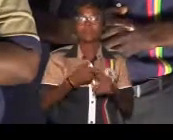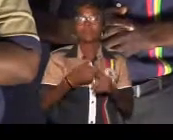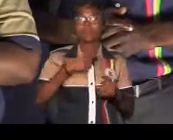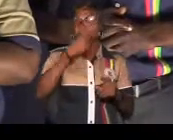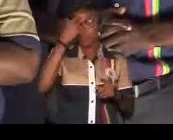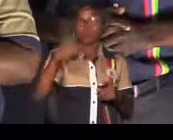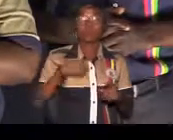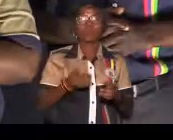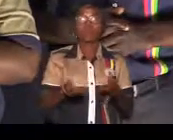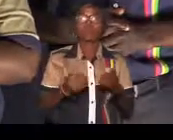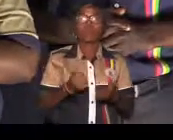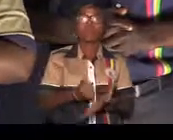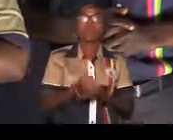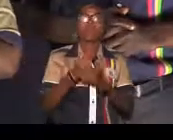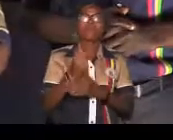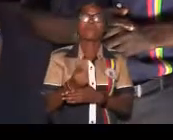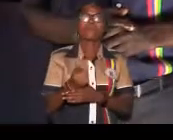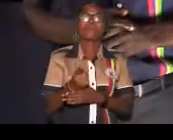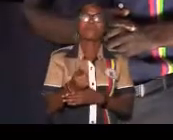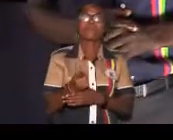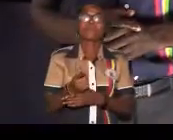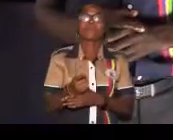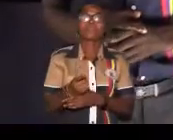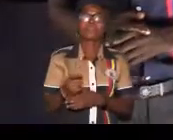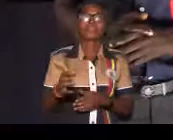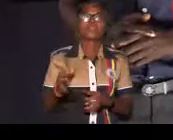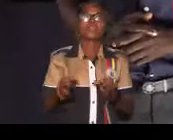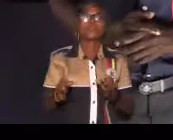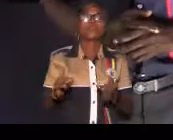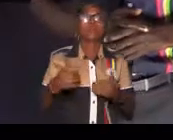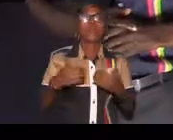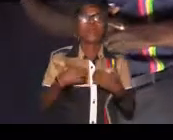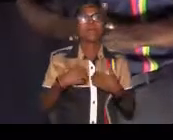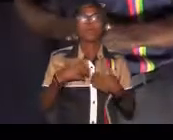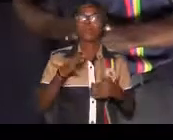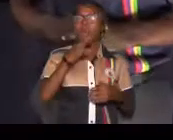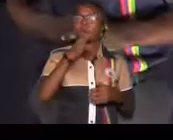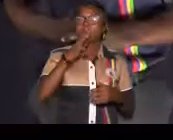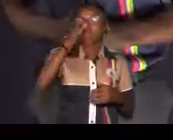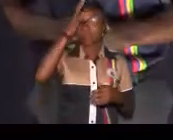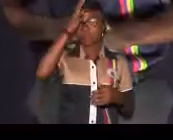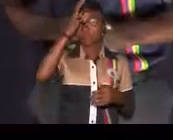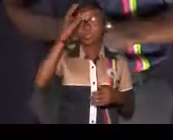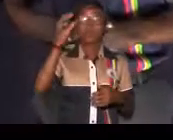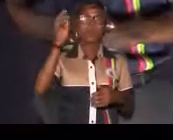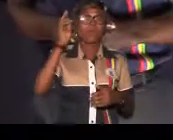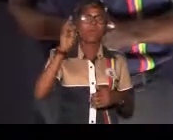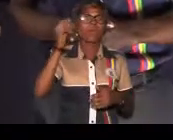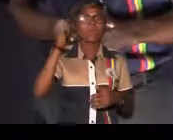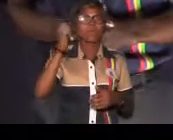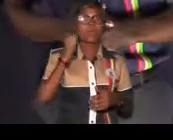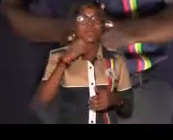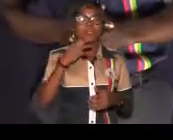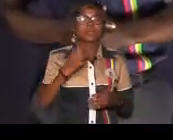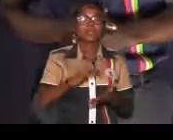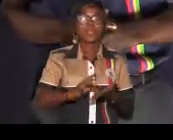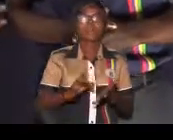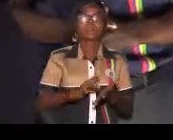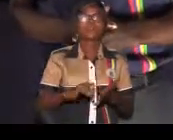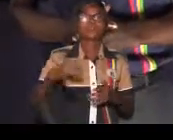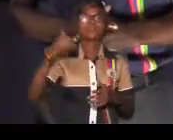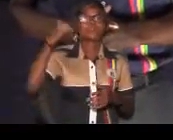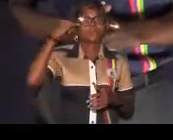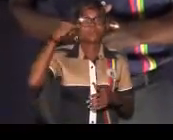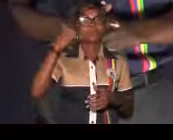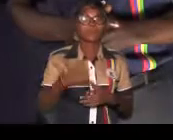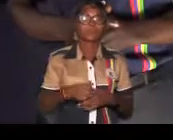academic performance. Taking the online assessment is based on if you have access to either your daddy's, your mommy's, your uncle's, or your auntie's